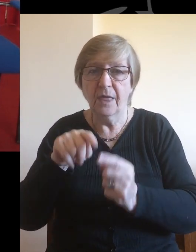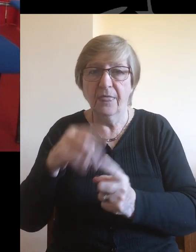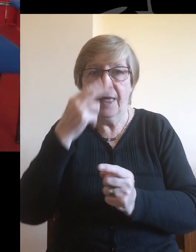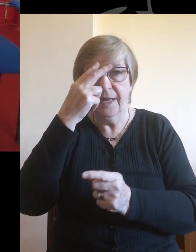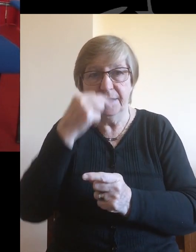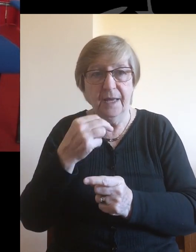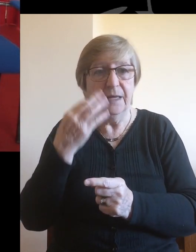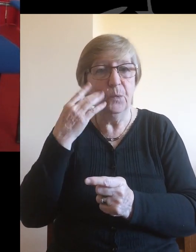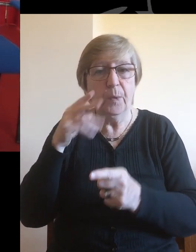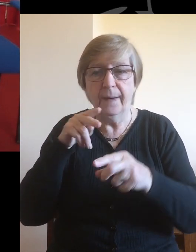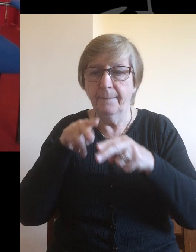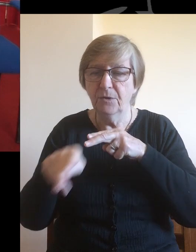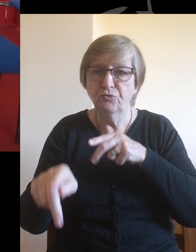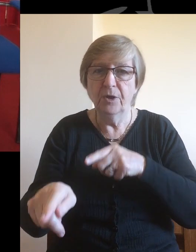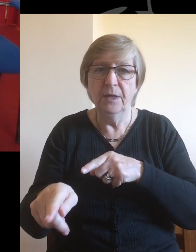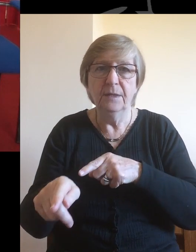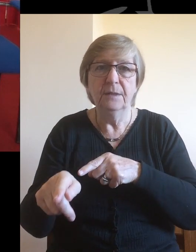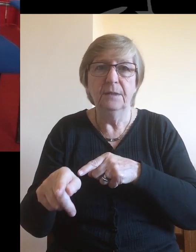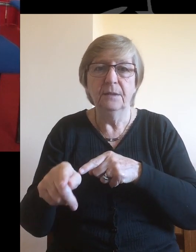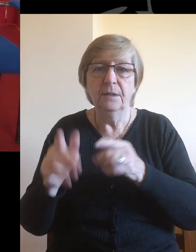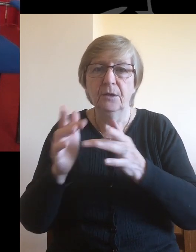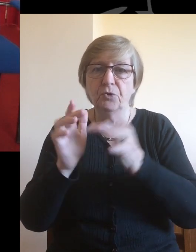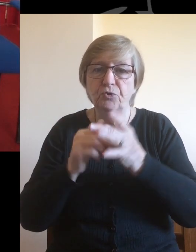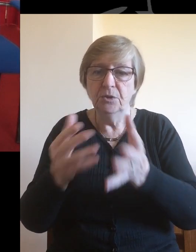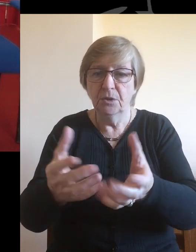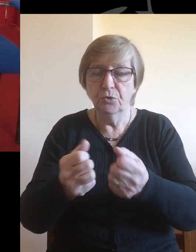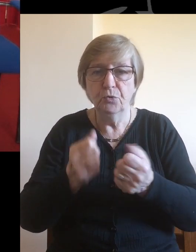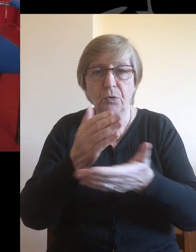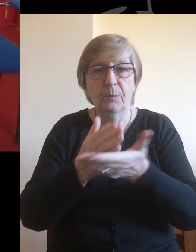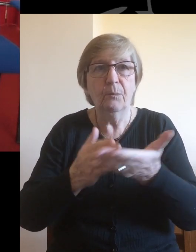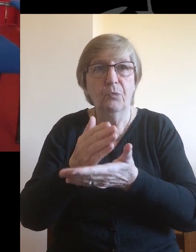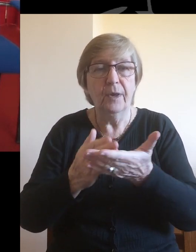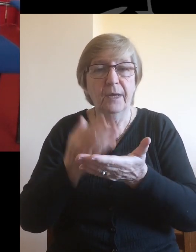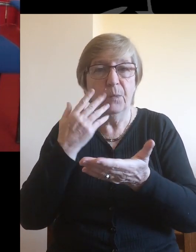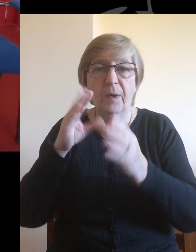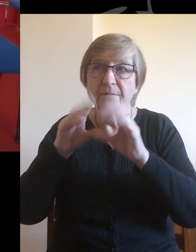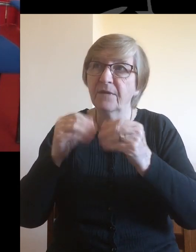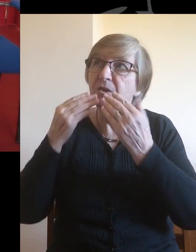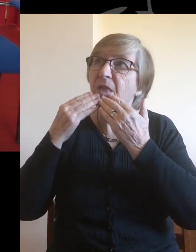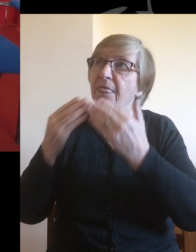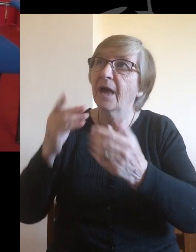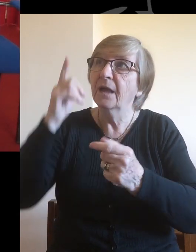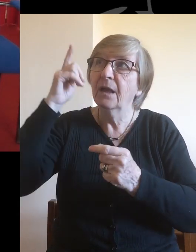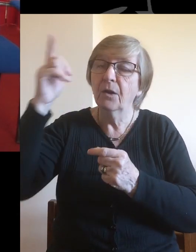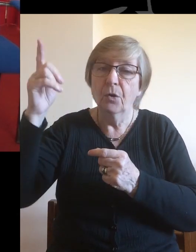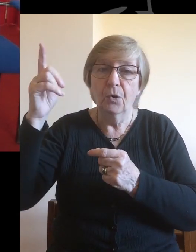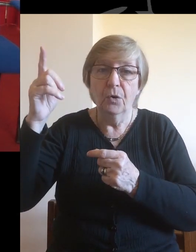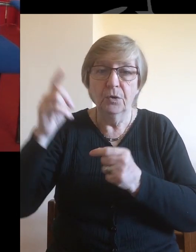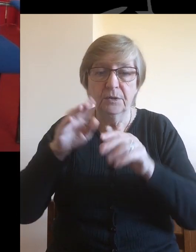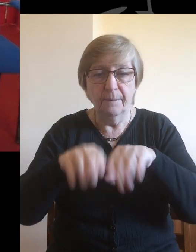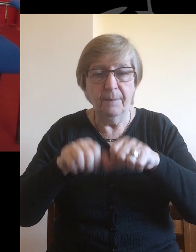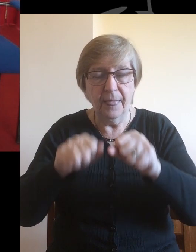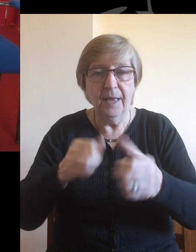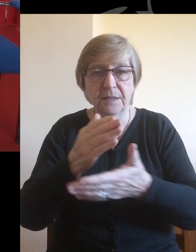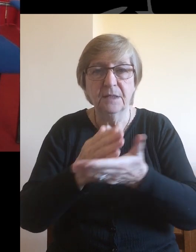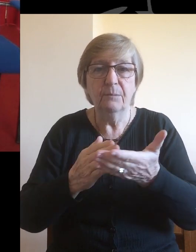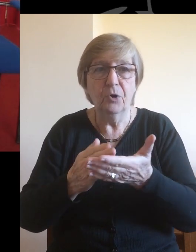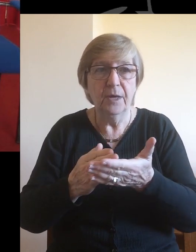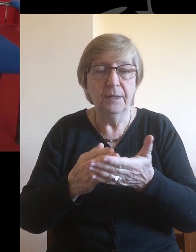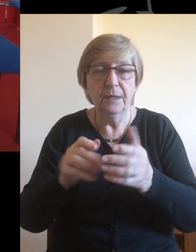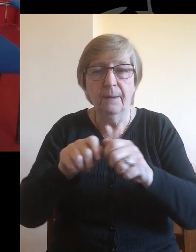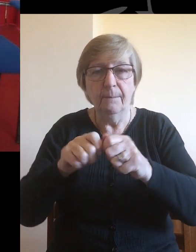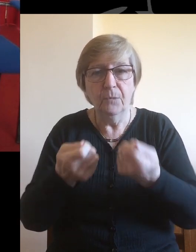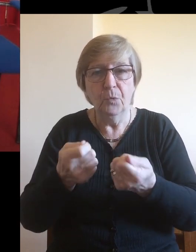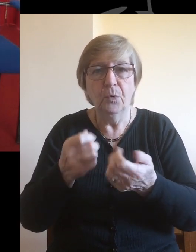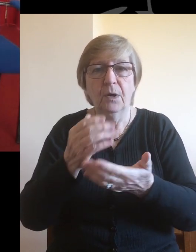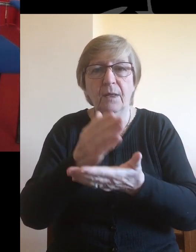which he was betrayed. He took bread, and after he had given thanks to God for it and blessed it, he broke it and he